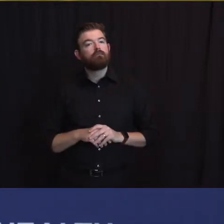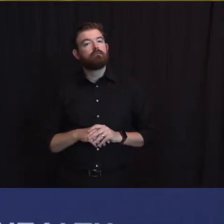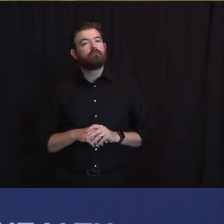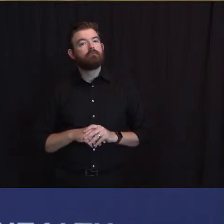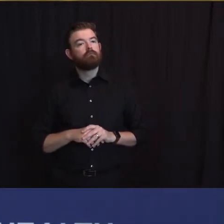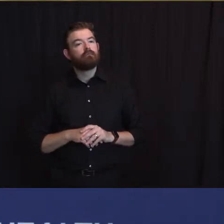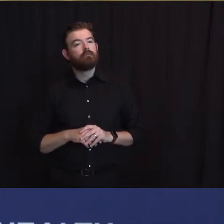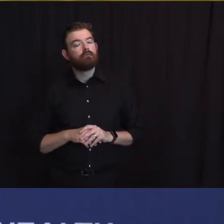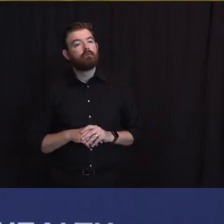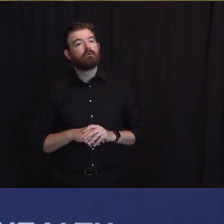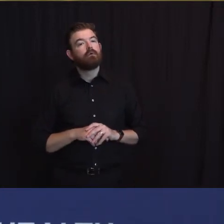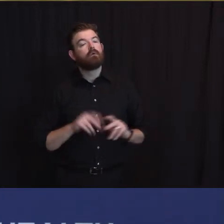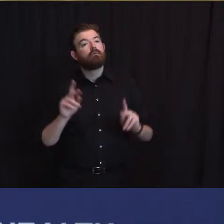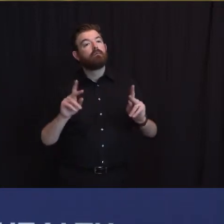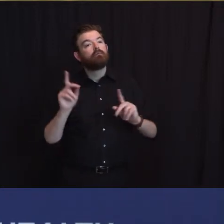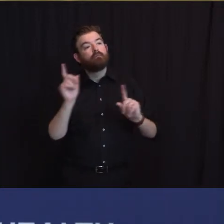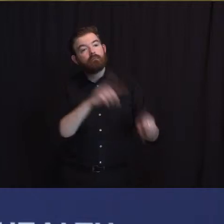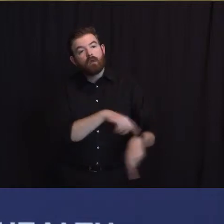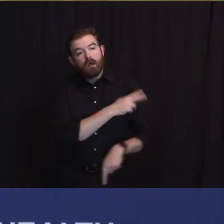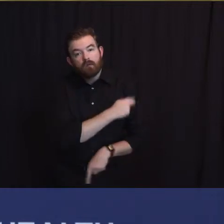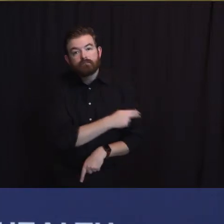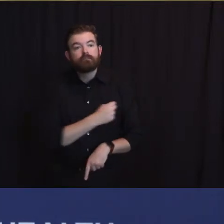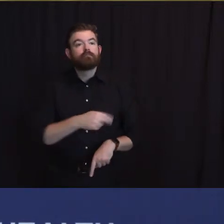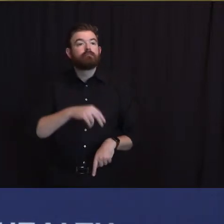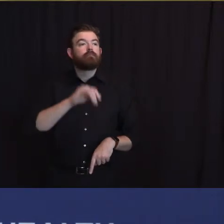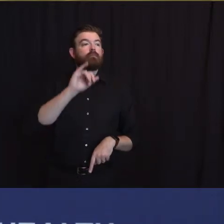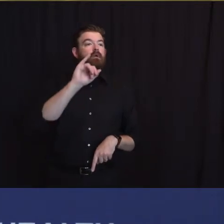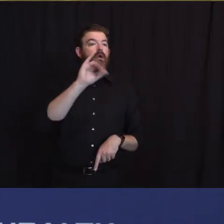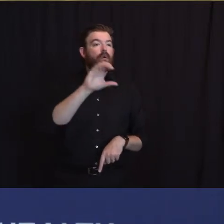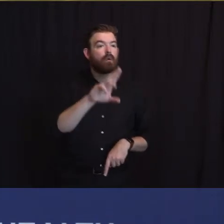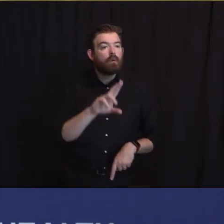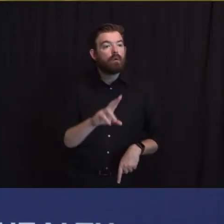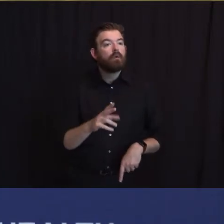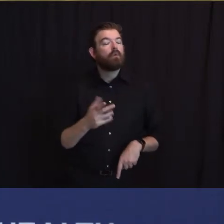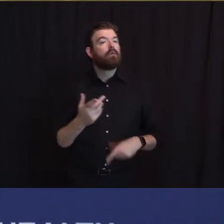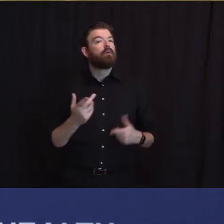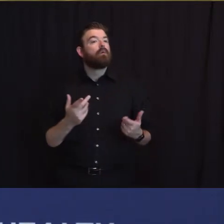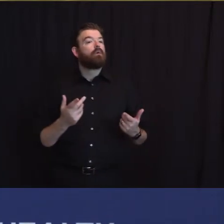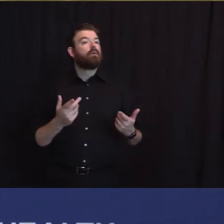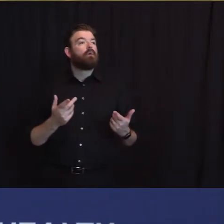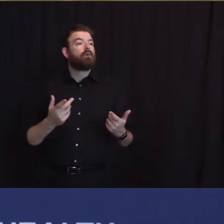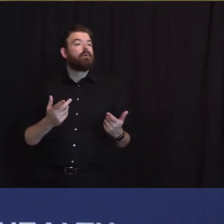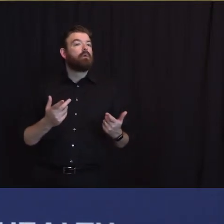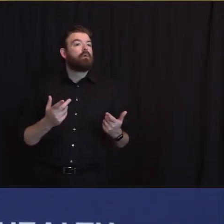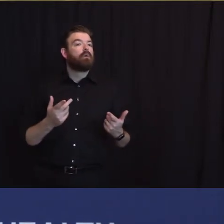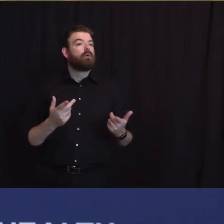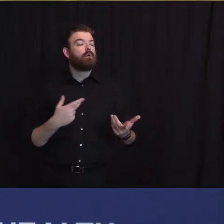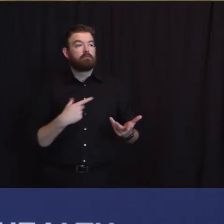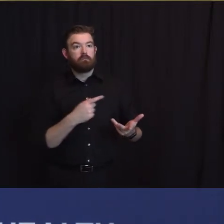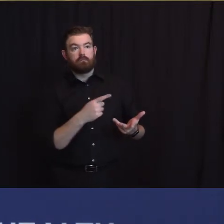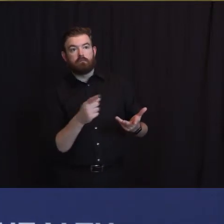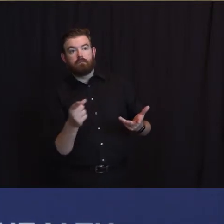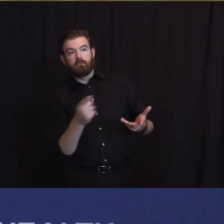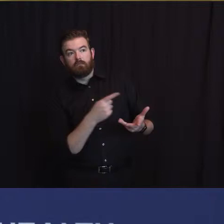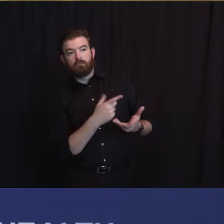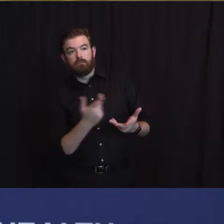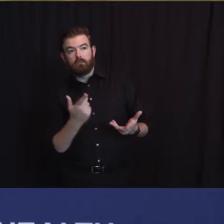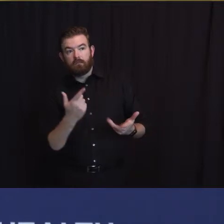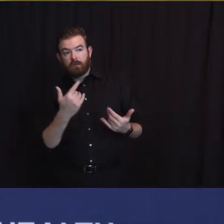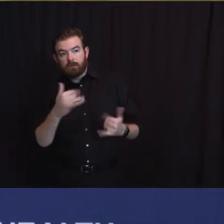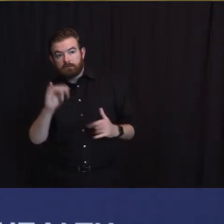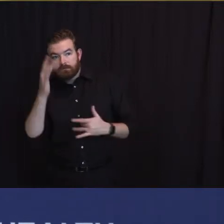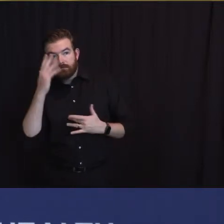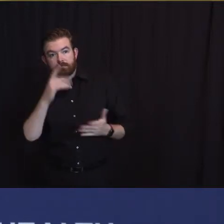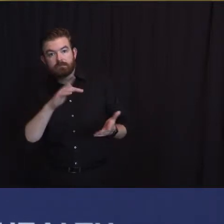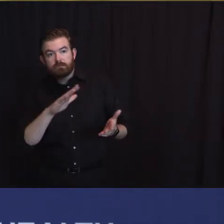or sadly dying have been vaccinated. My strong suspicion is they have not, and I don't know that we have that data